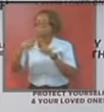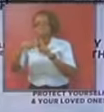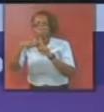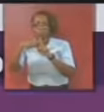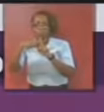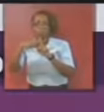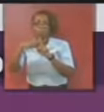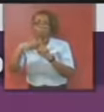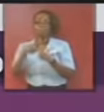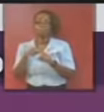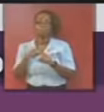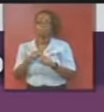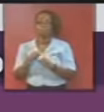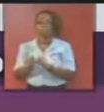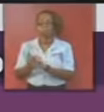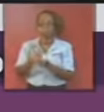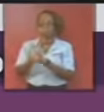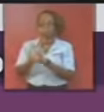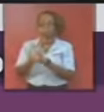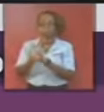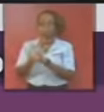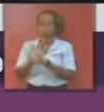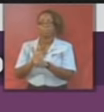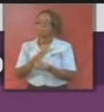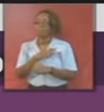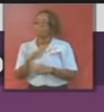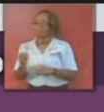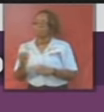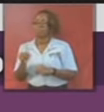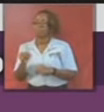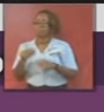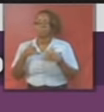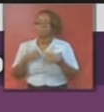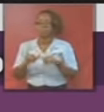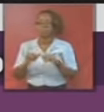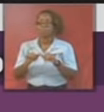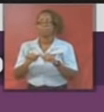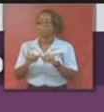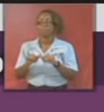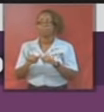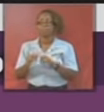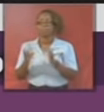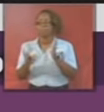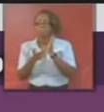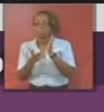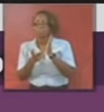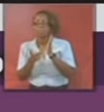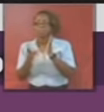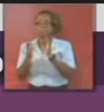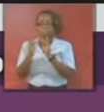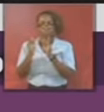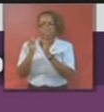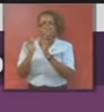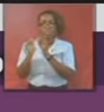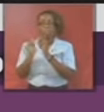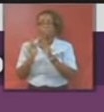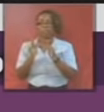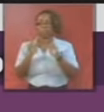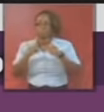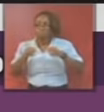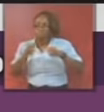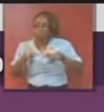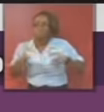is being done, do the people that are found during the contact tracing process, are they